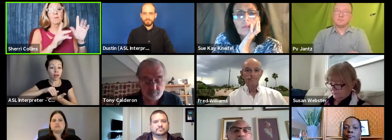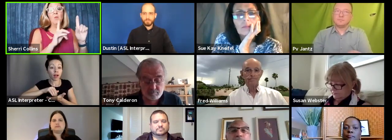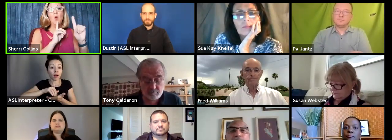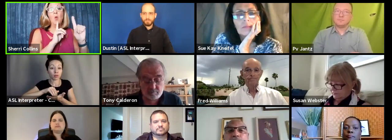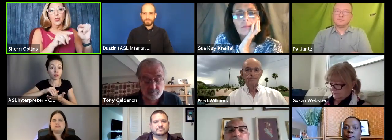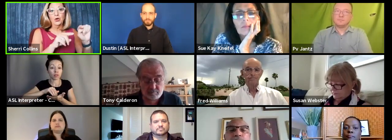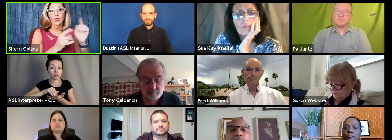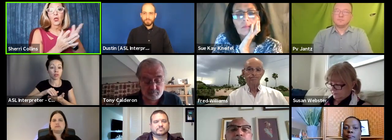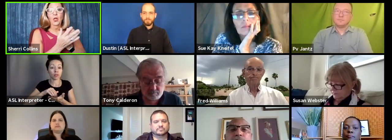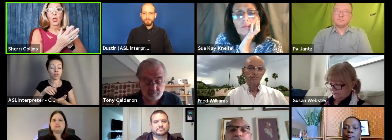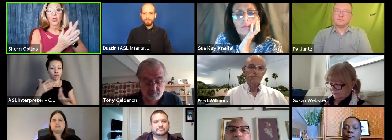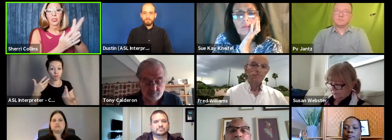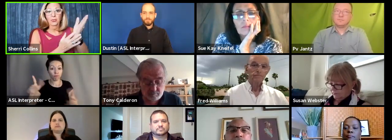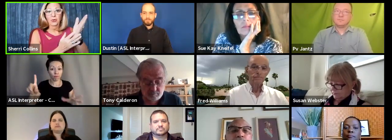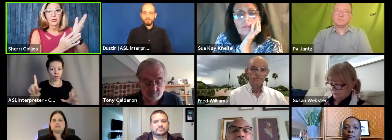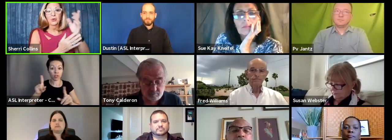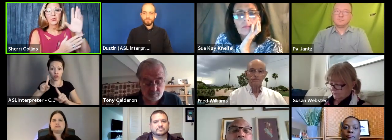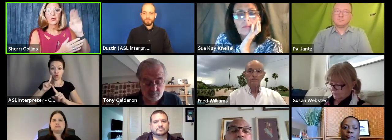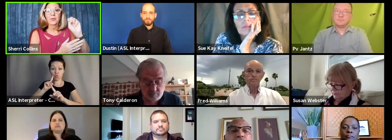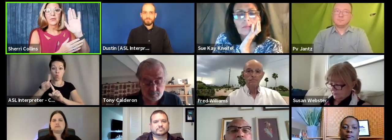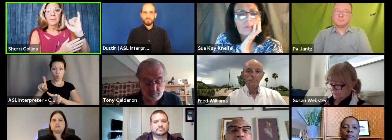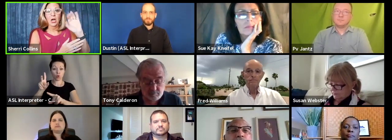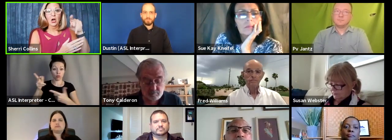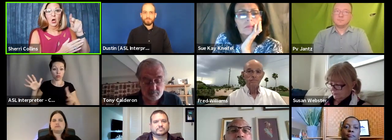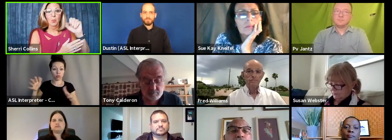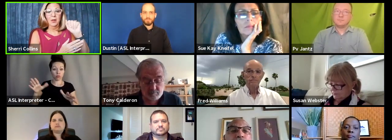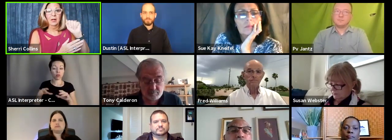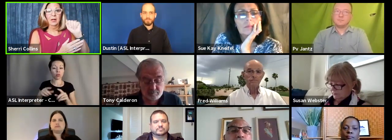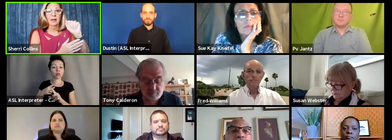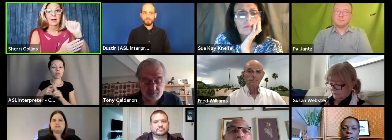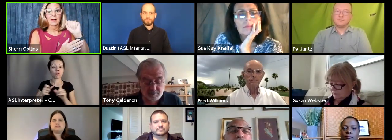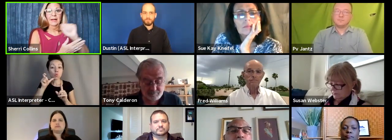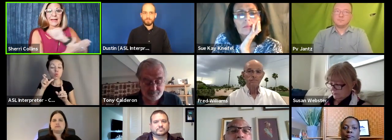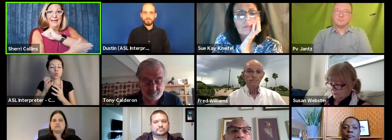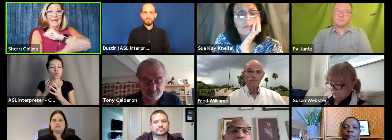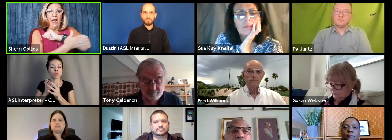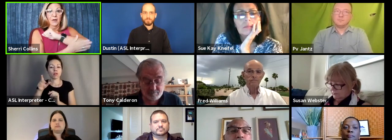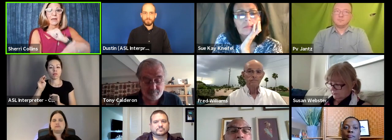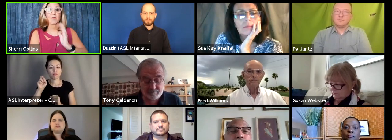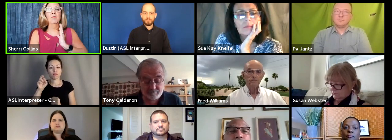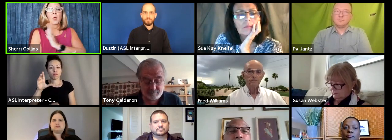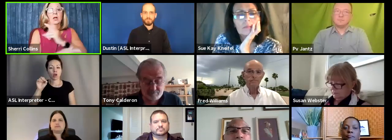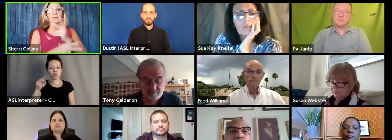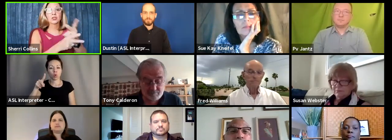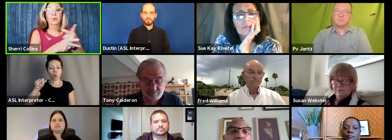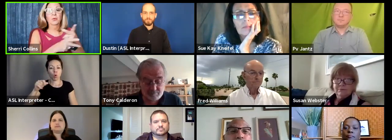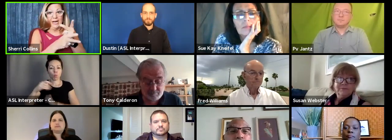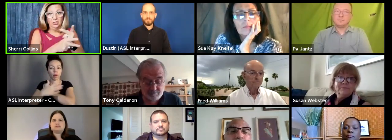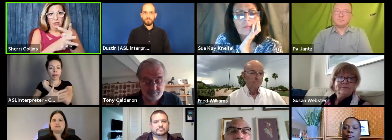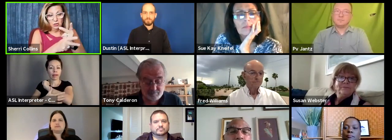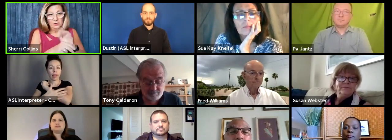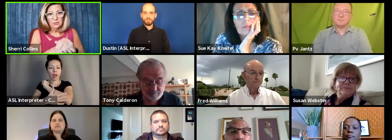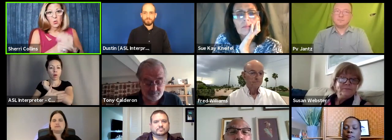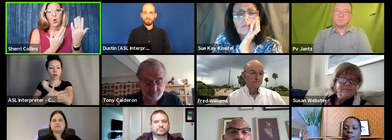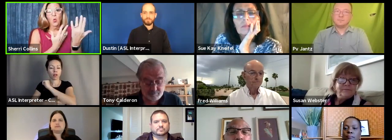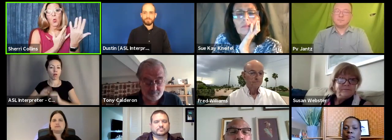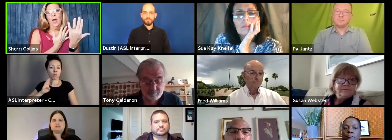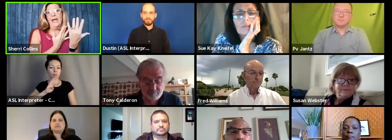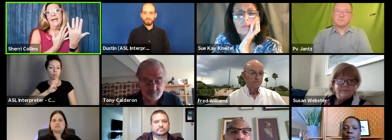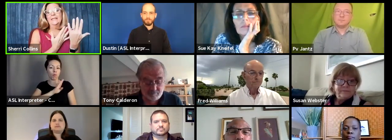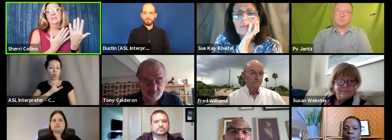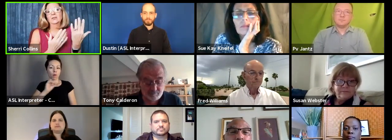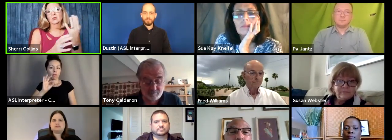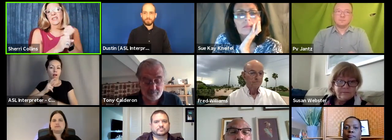been ordered through the Maricopa County Board of Supervisors. So